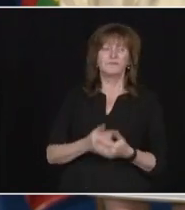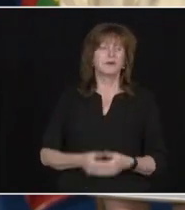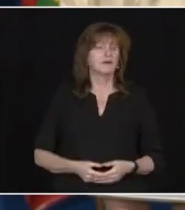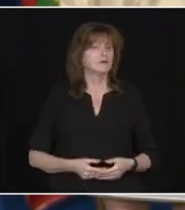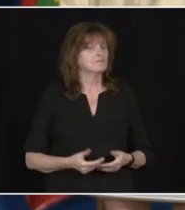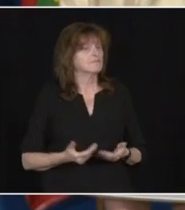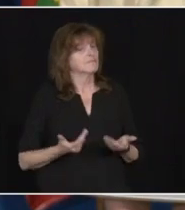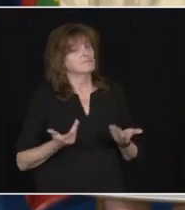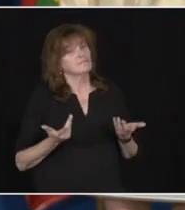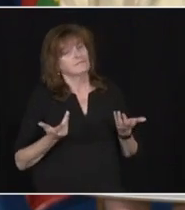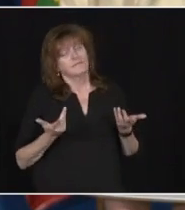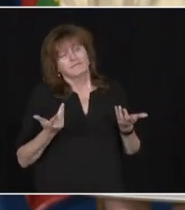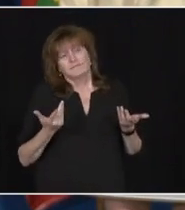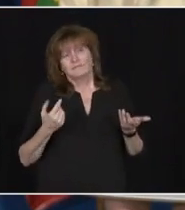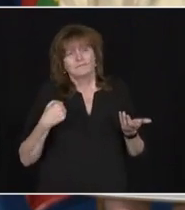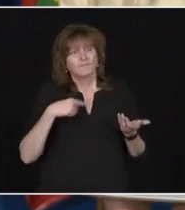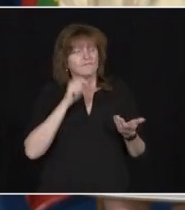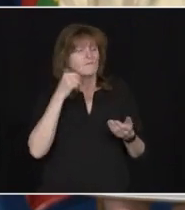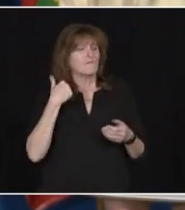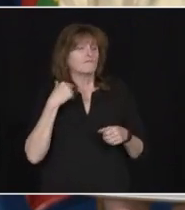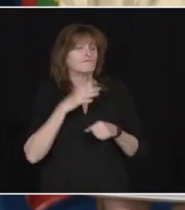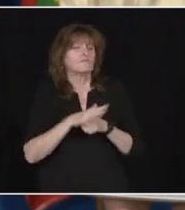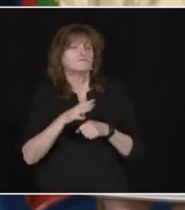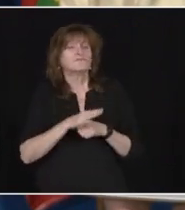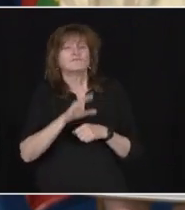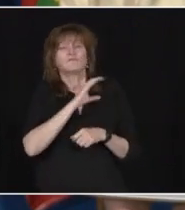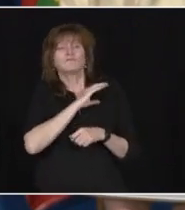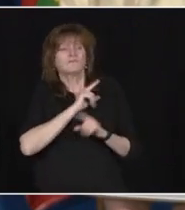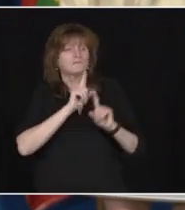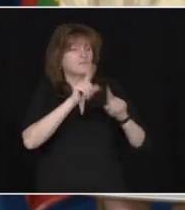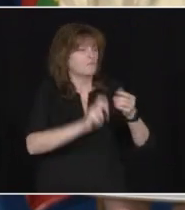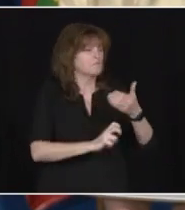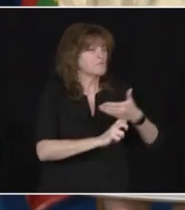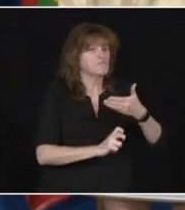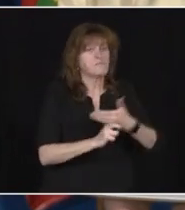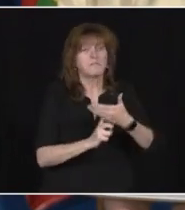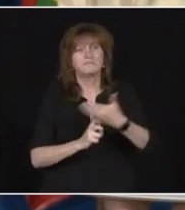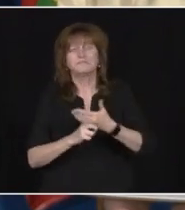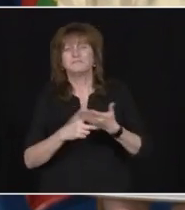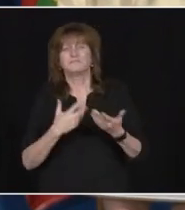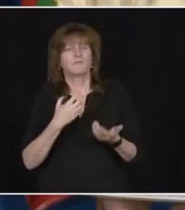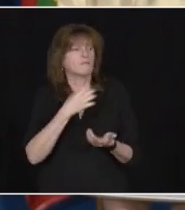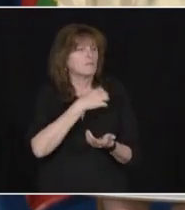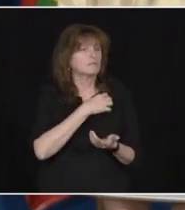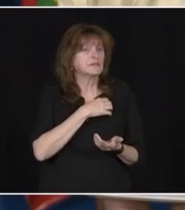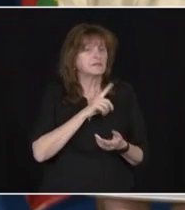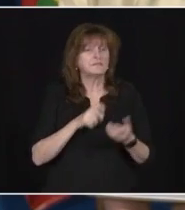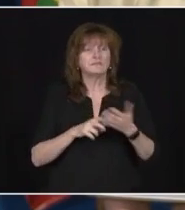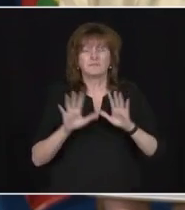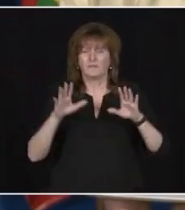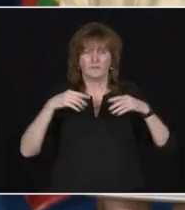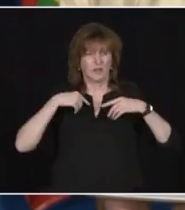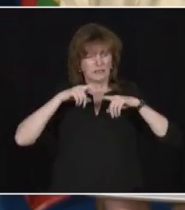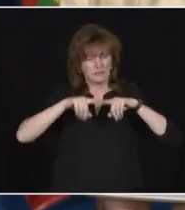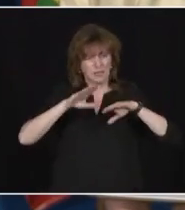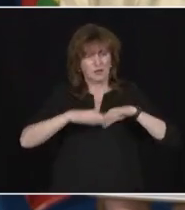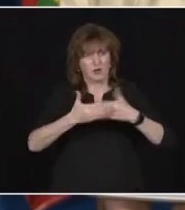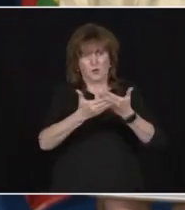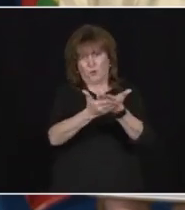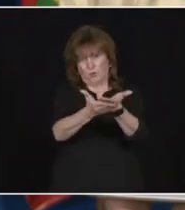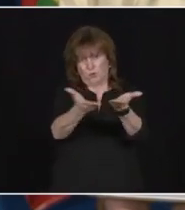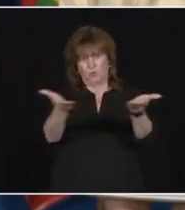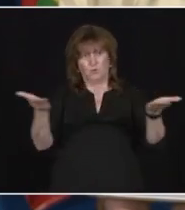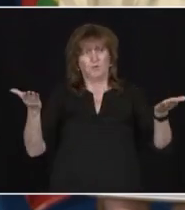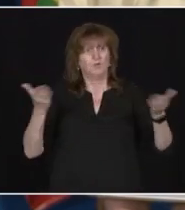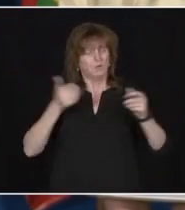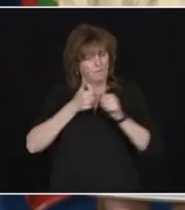bylaw officers or police officers, and we've always relied on the public, and they've done an incredible job. You just can't